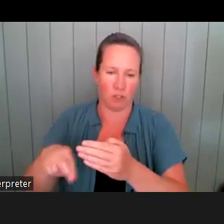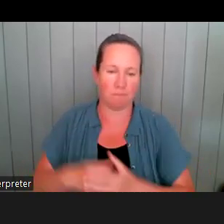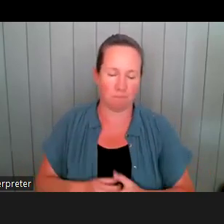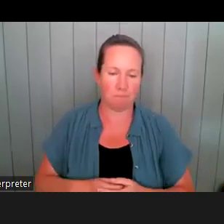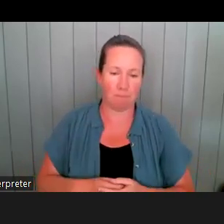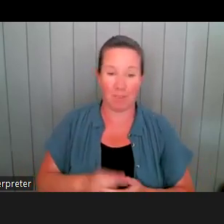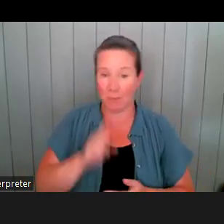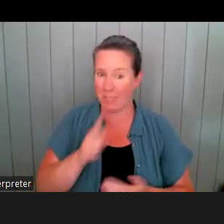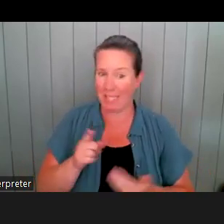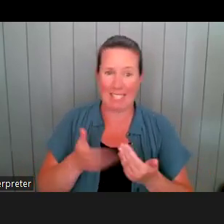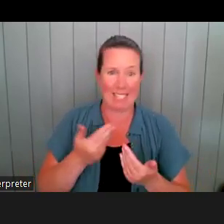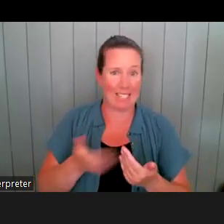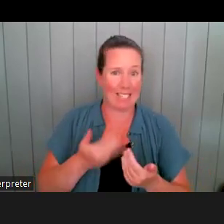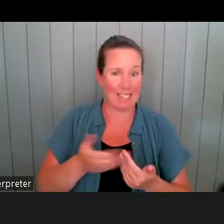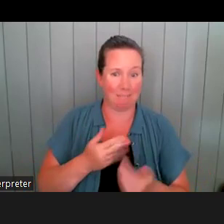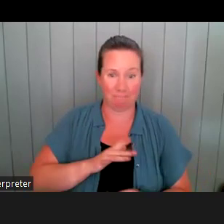easy.